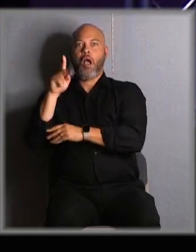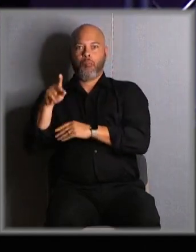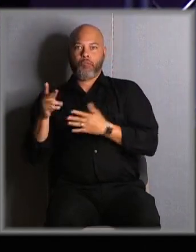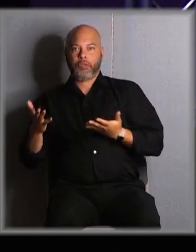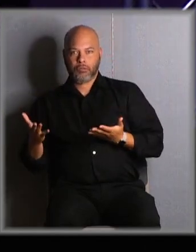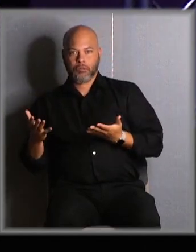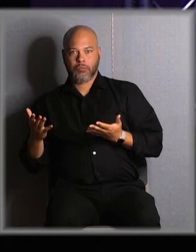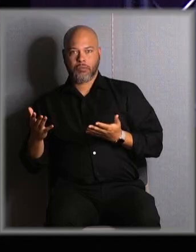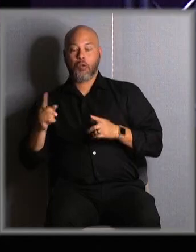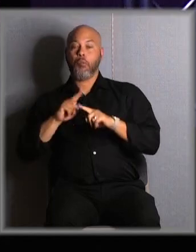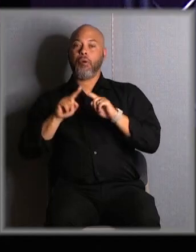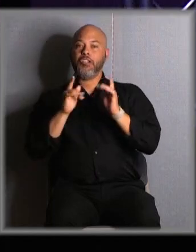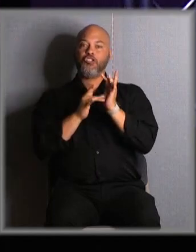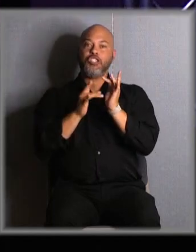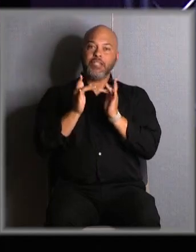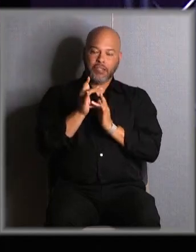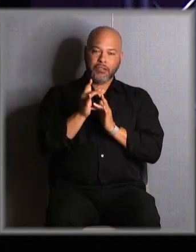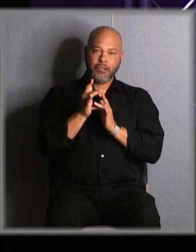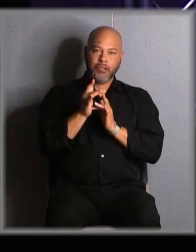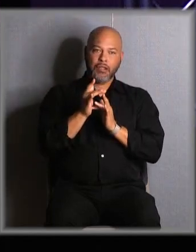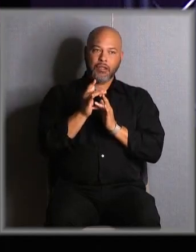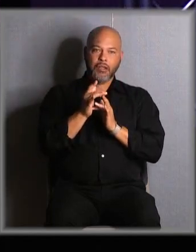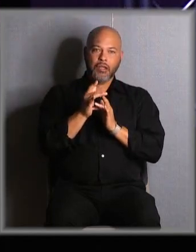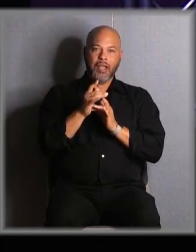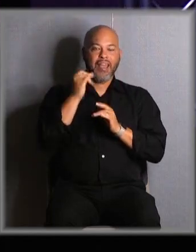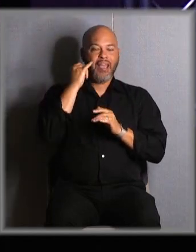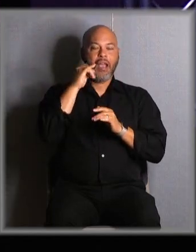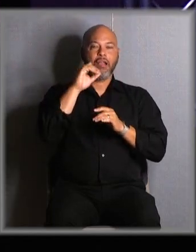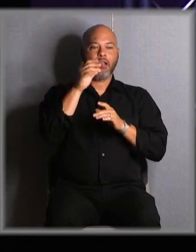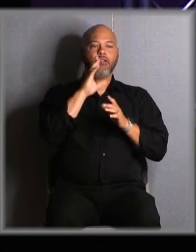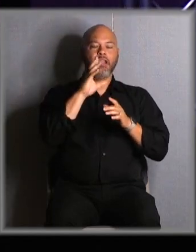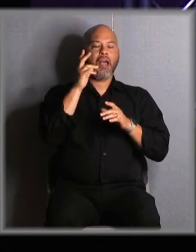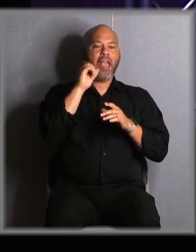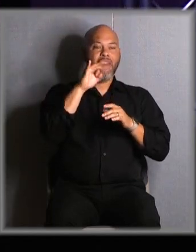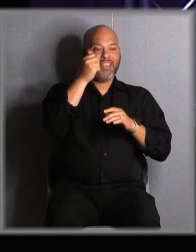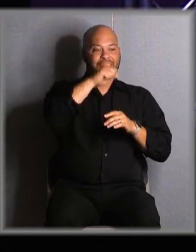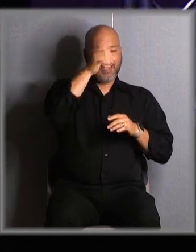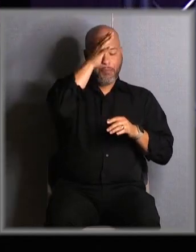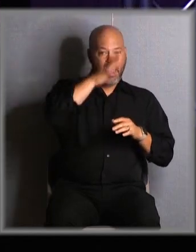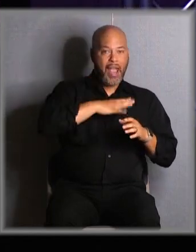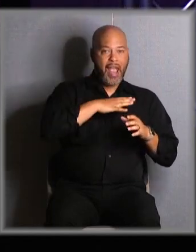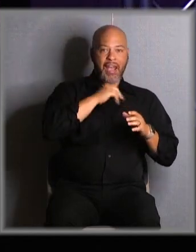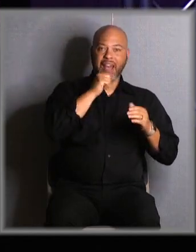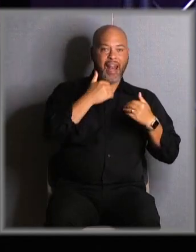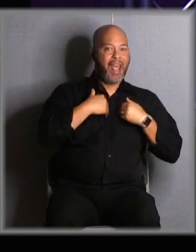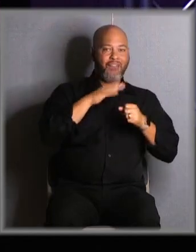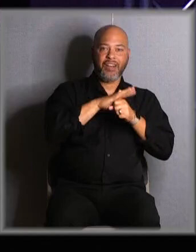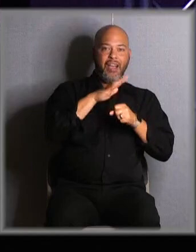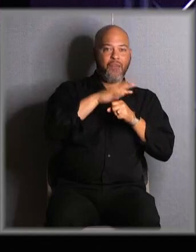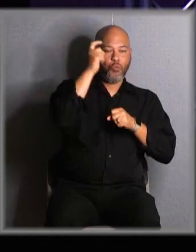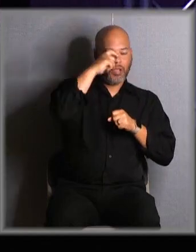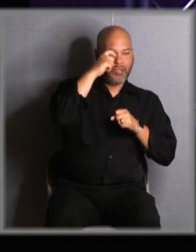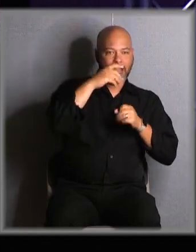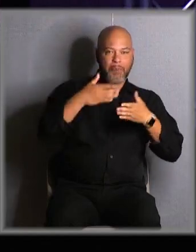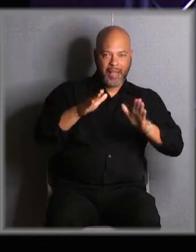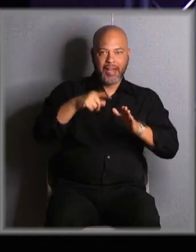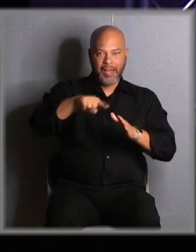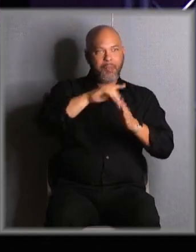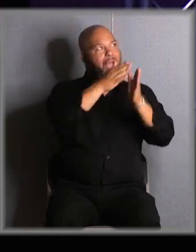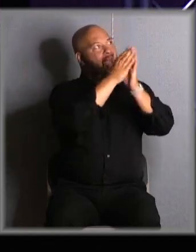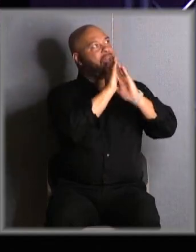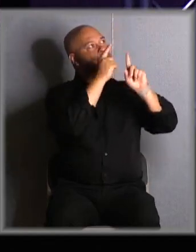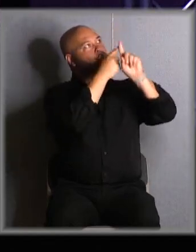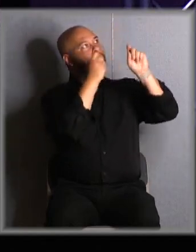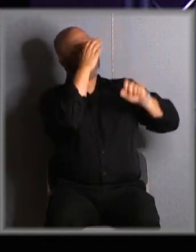But Jesus, listen to what James, if any man lacketh wisdom, let him ask of